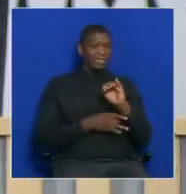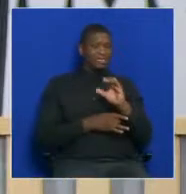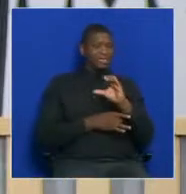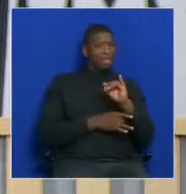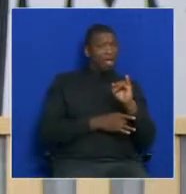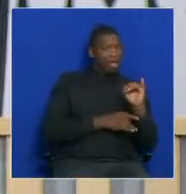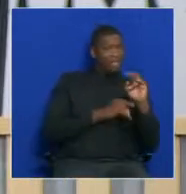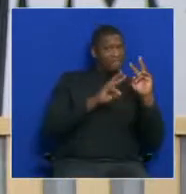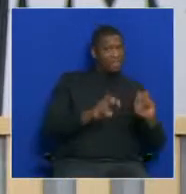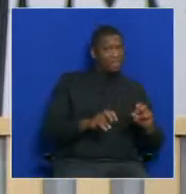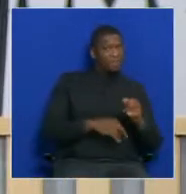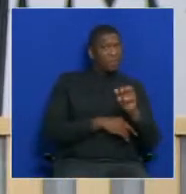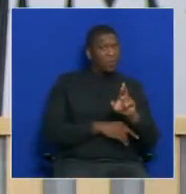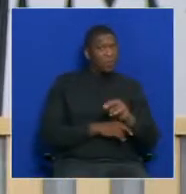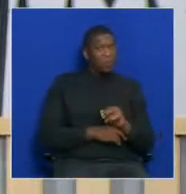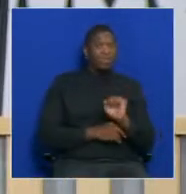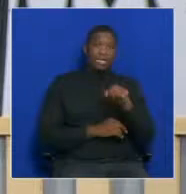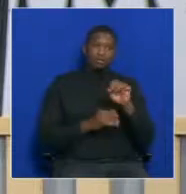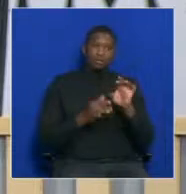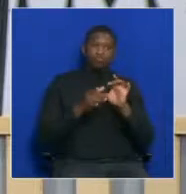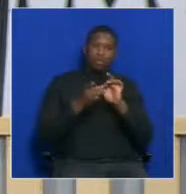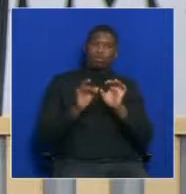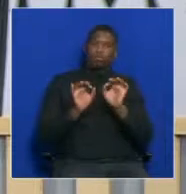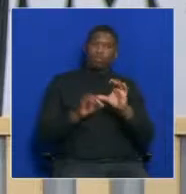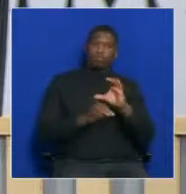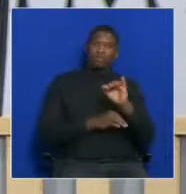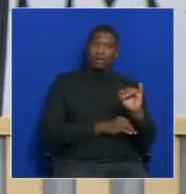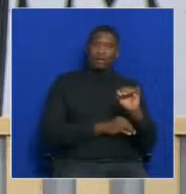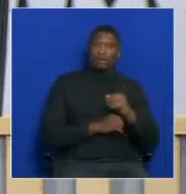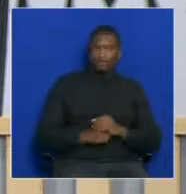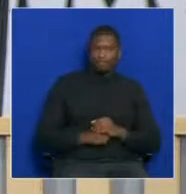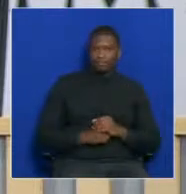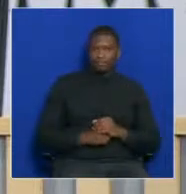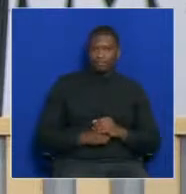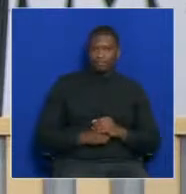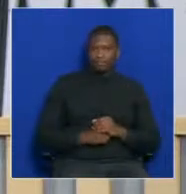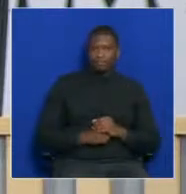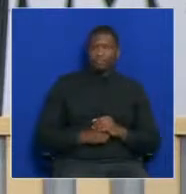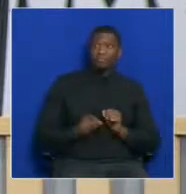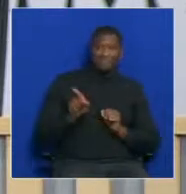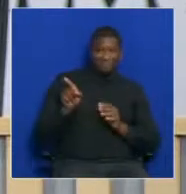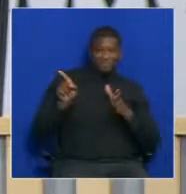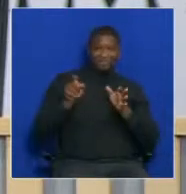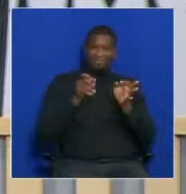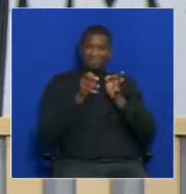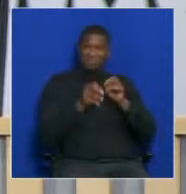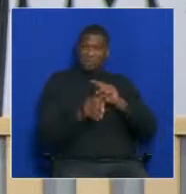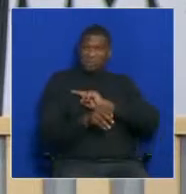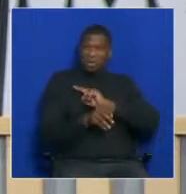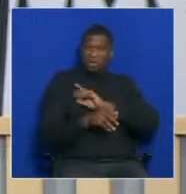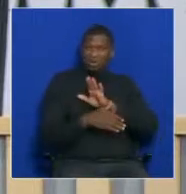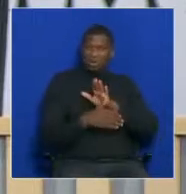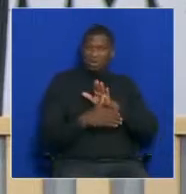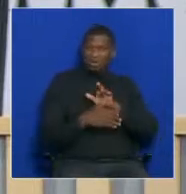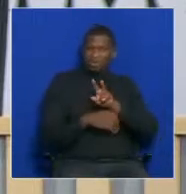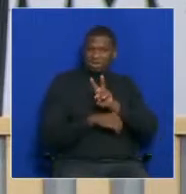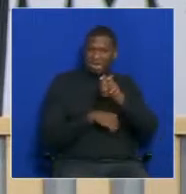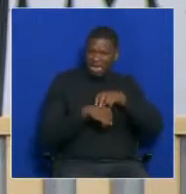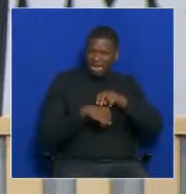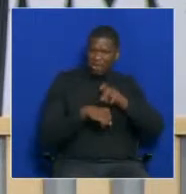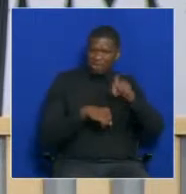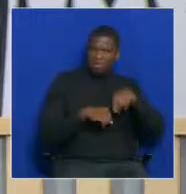the CI investigation. And did she tell you why she needed to report to the minister on the